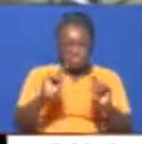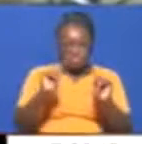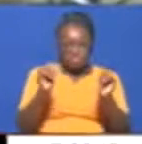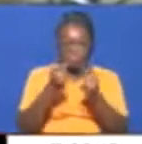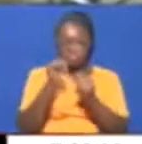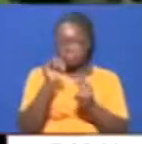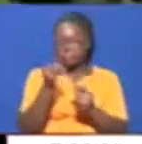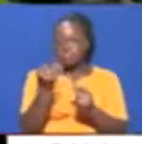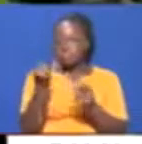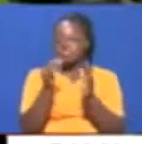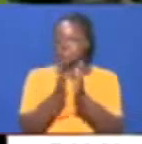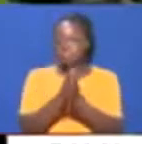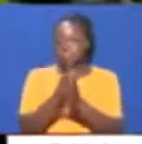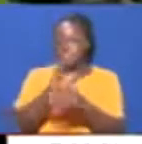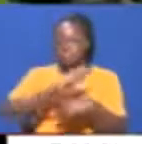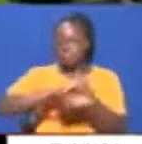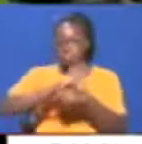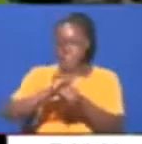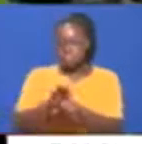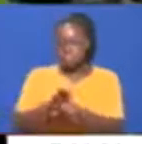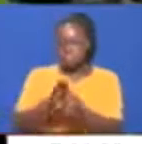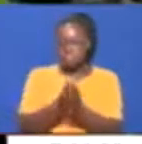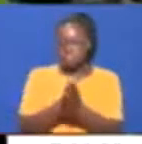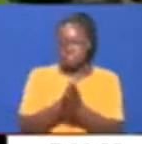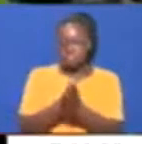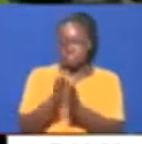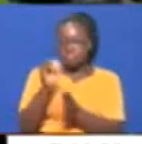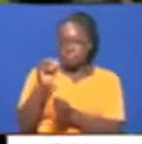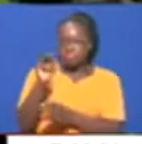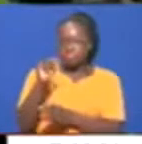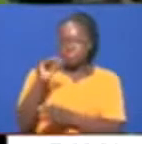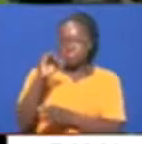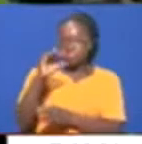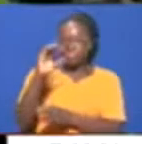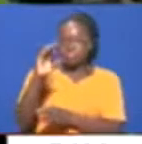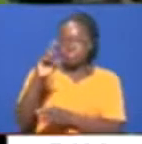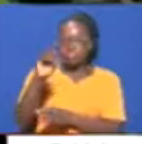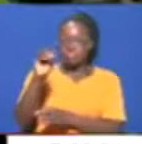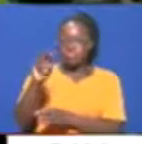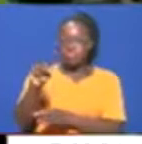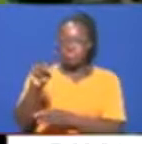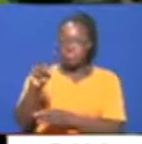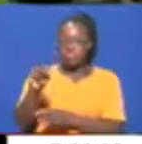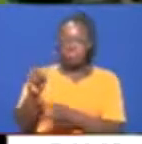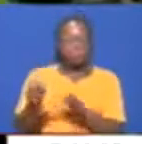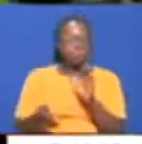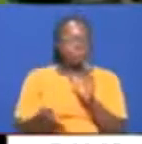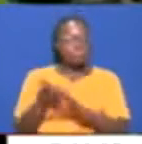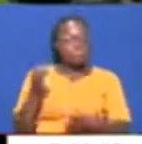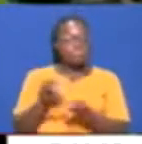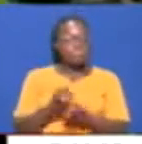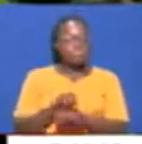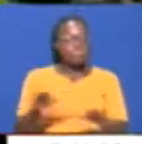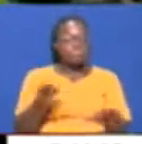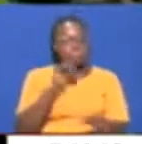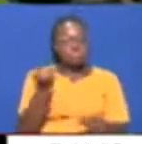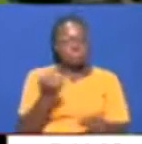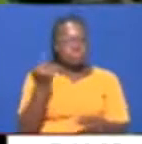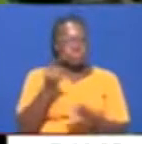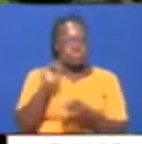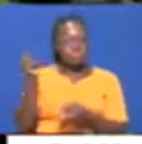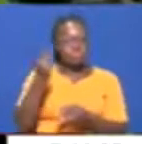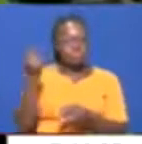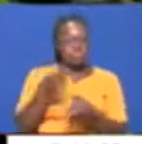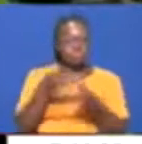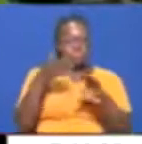vya COVID-19. The Omicron variant is likely to be the dominant variant, not just in our country, but across